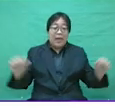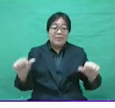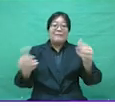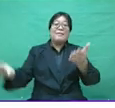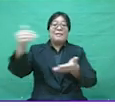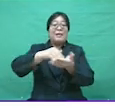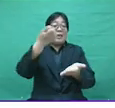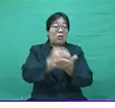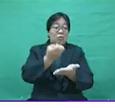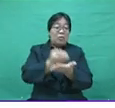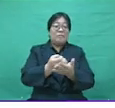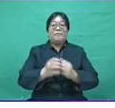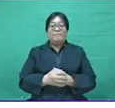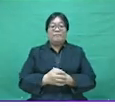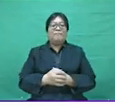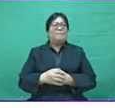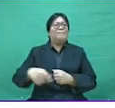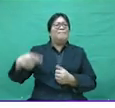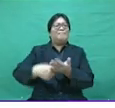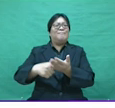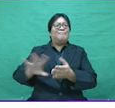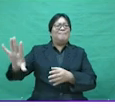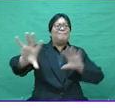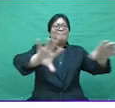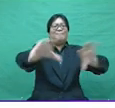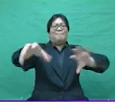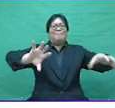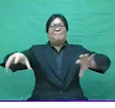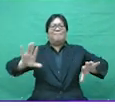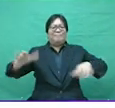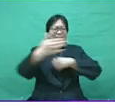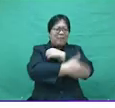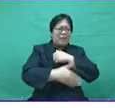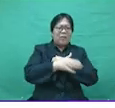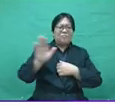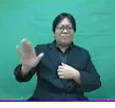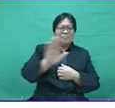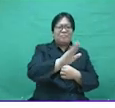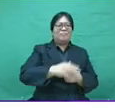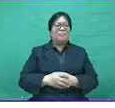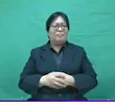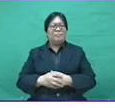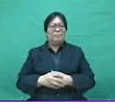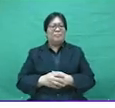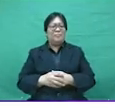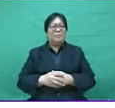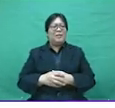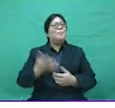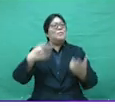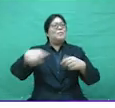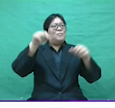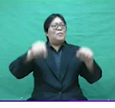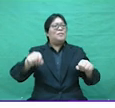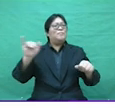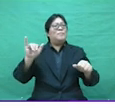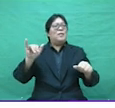reactivation of the economy, discuss it in your region, discuss it in your country, but take a